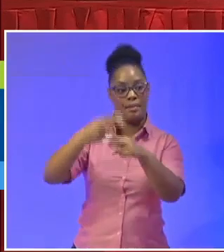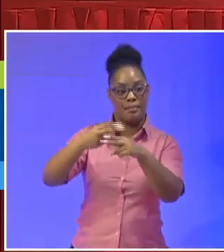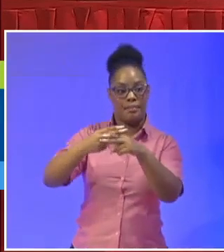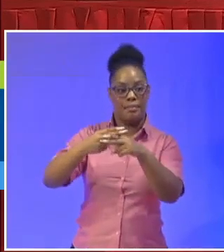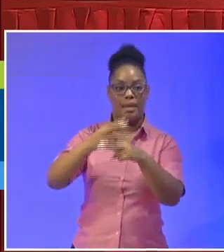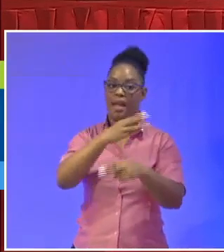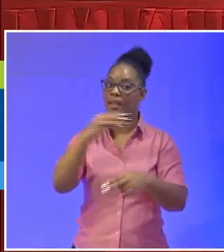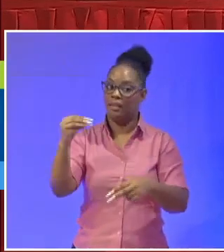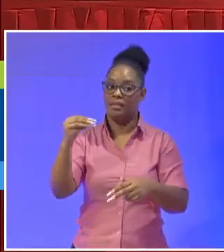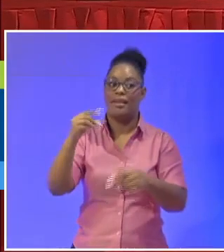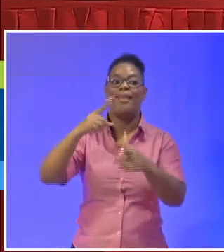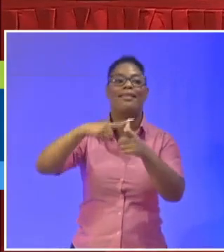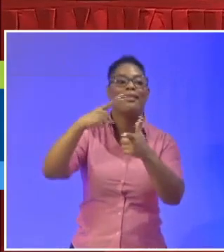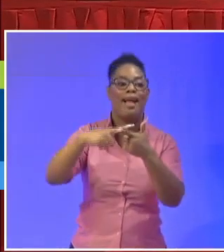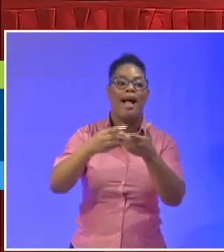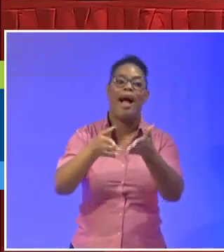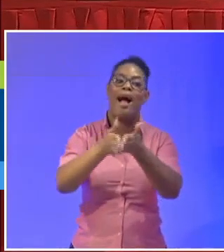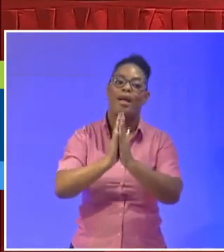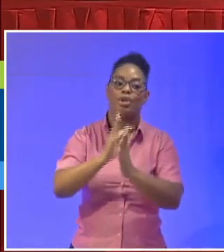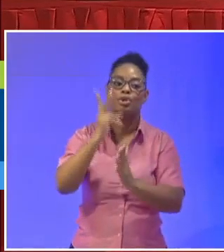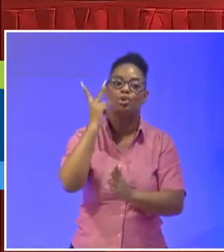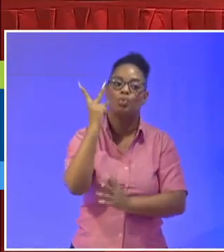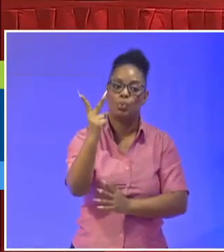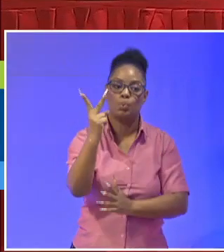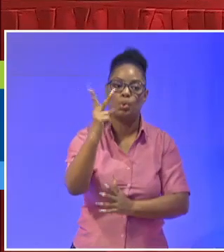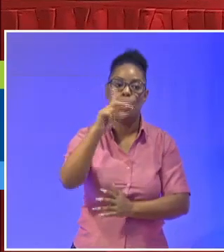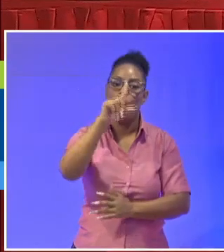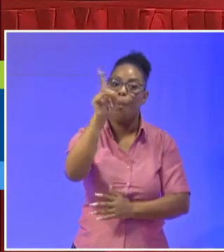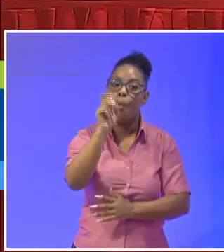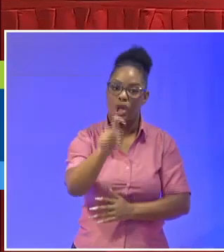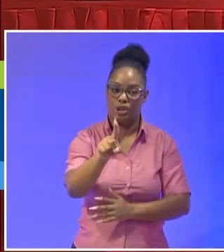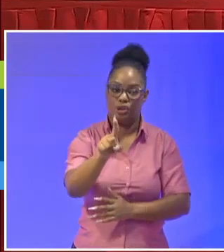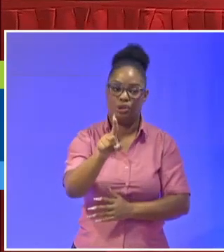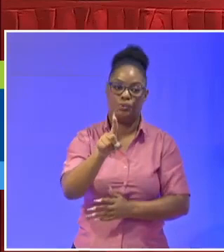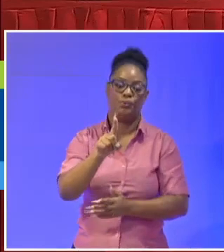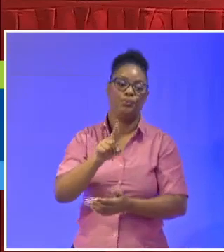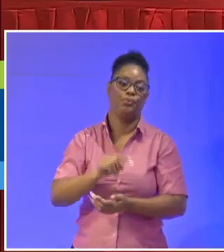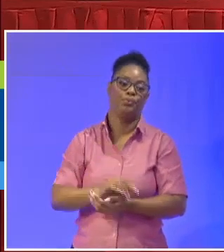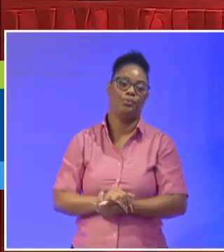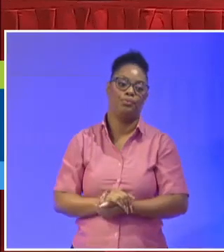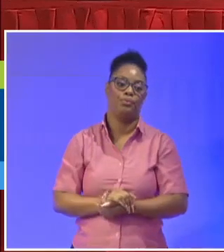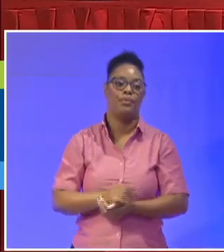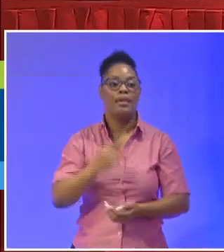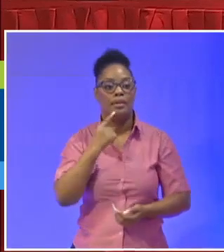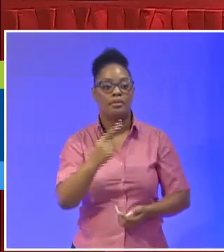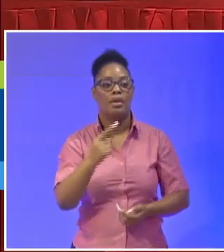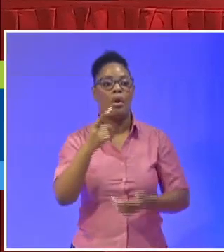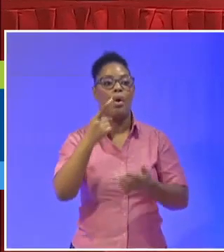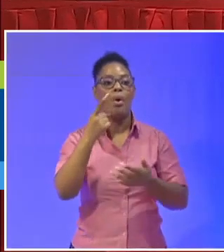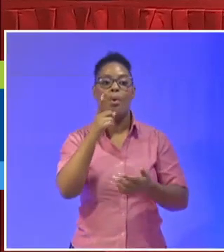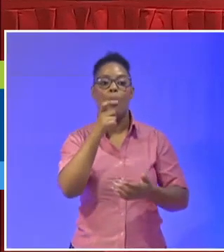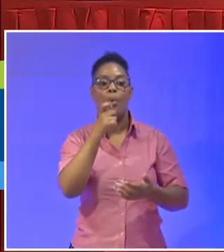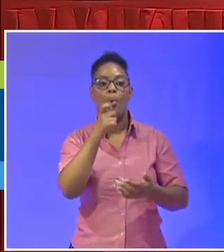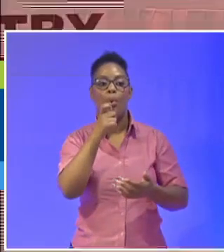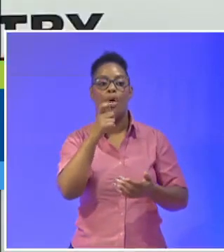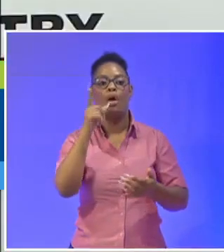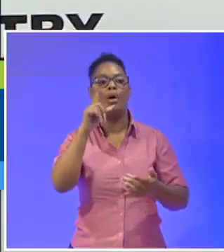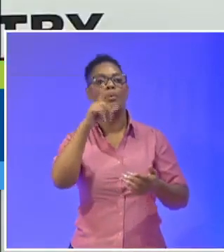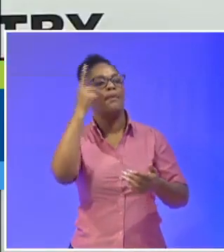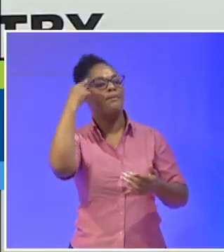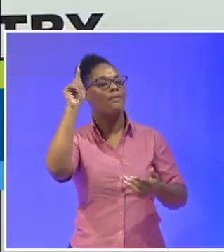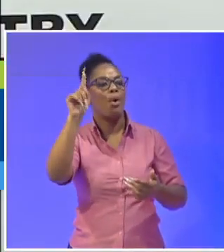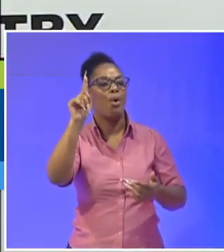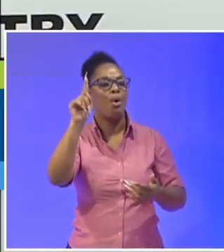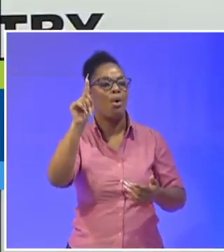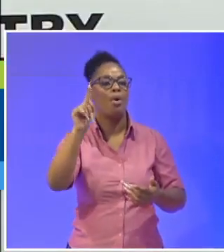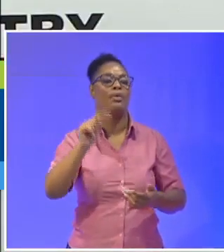their two brief questions. Kindly indicate to which presenter each of your questions will be posed. And of course,